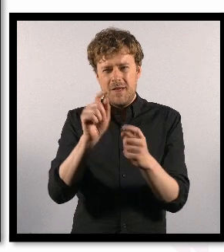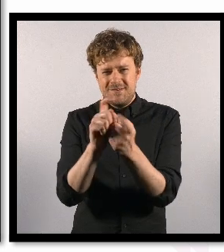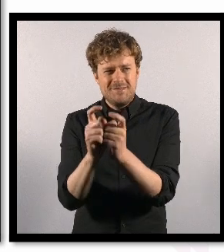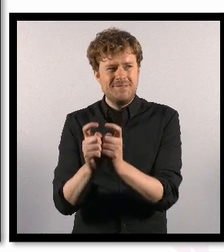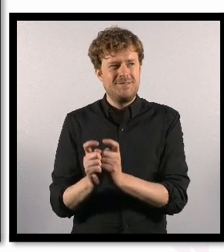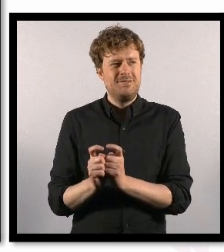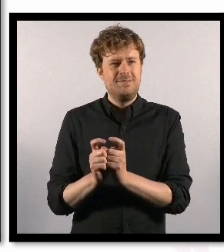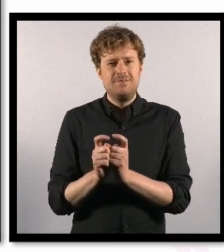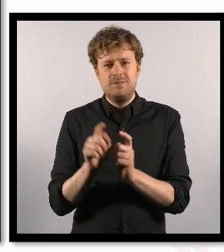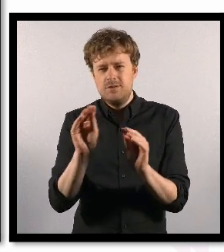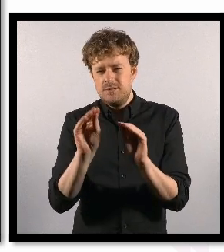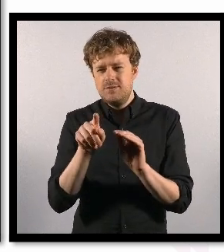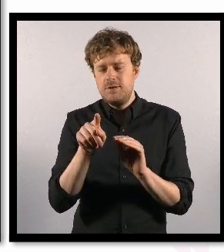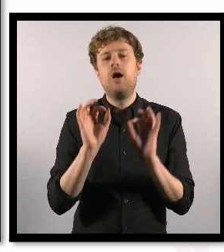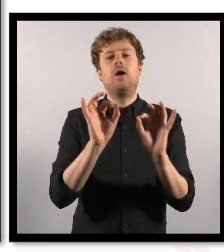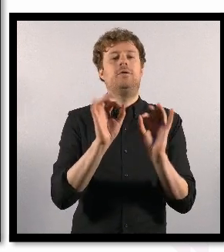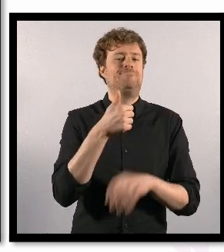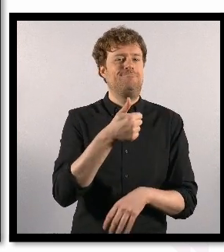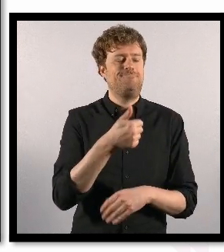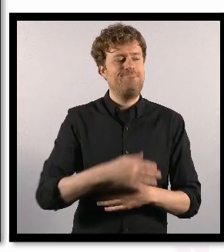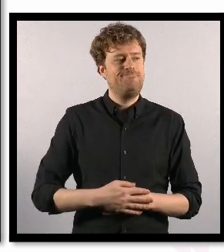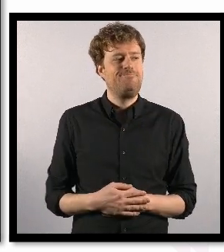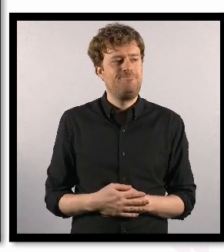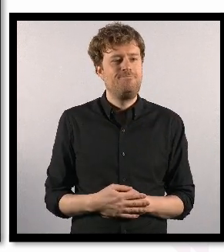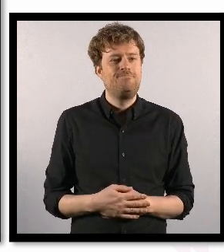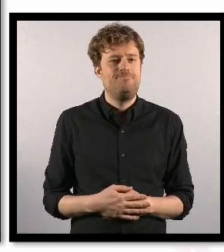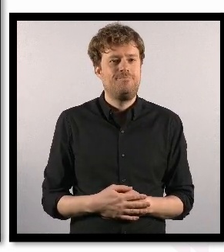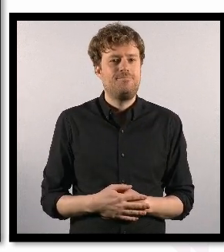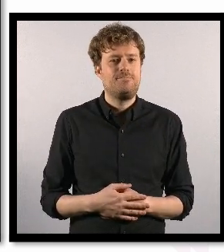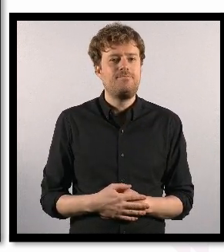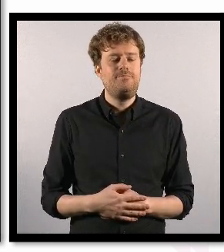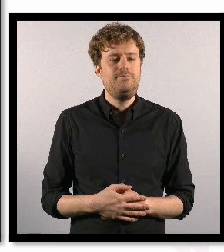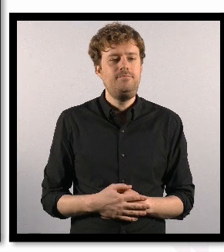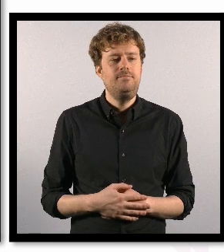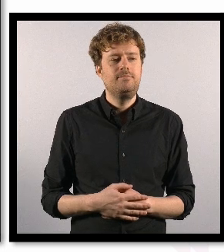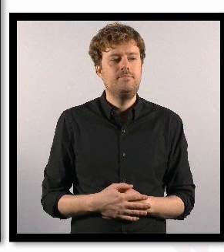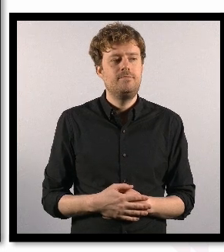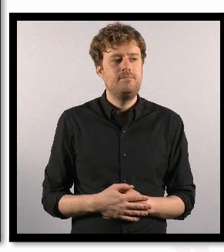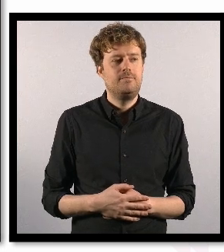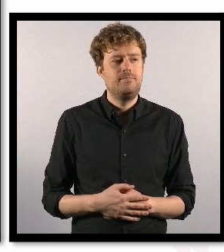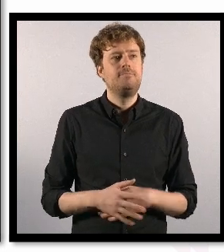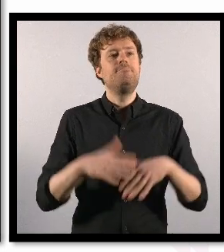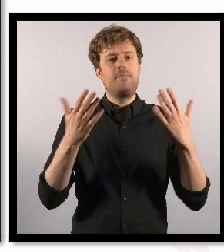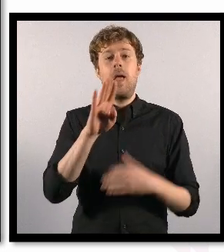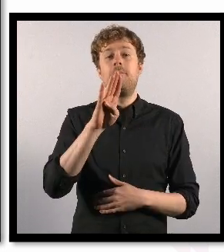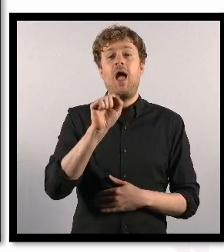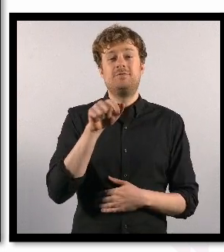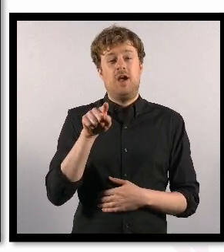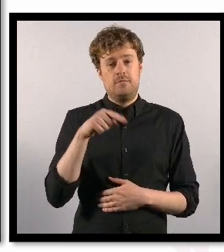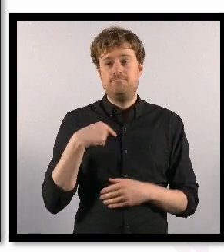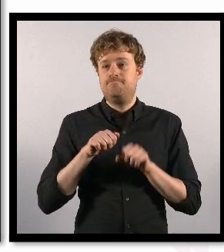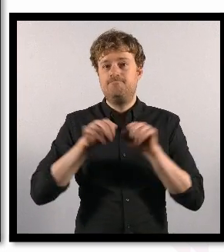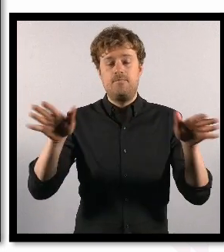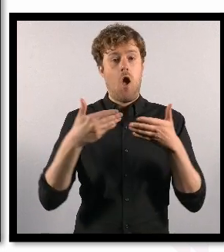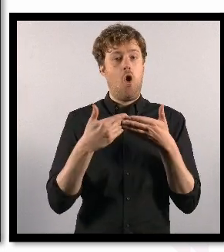So, great. We've open sourced Backstage. That sounds great. We've got other people using it. But sometimes you